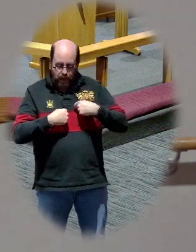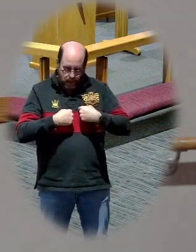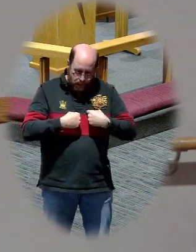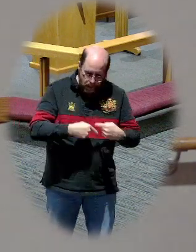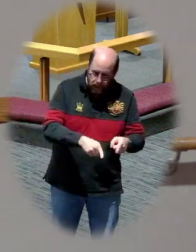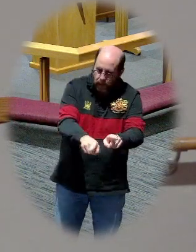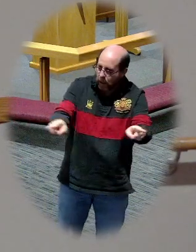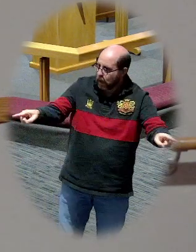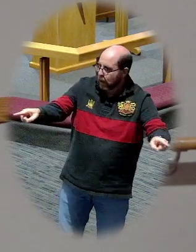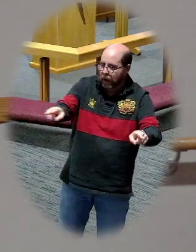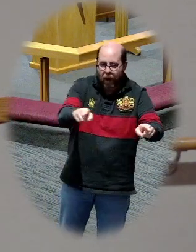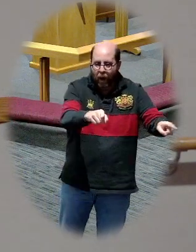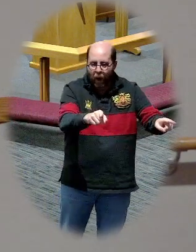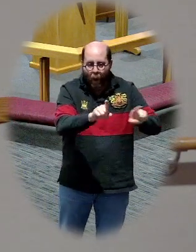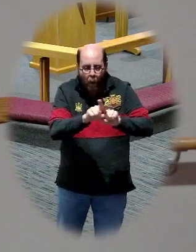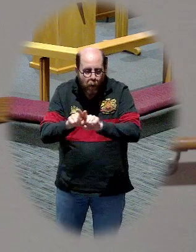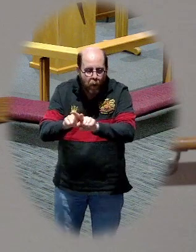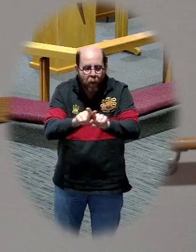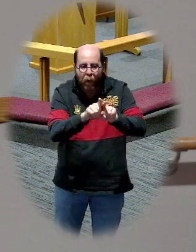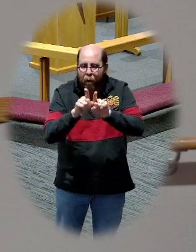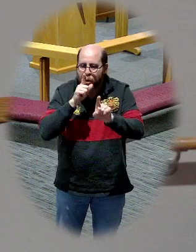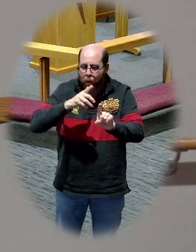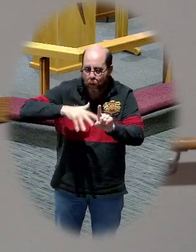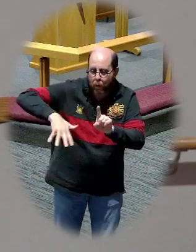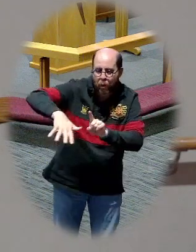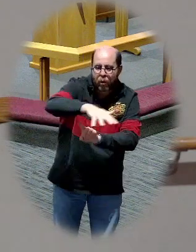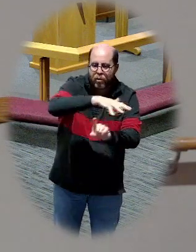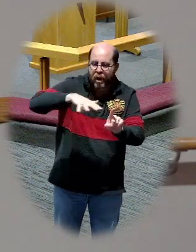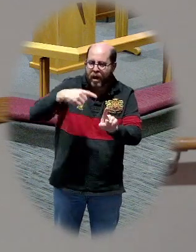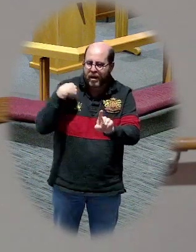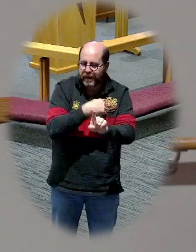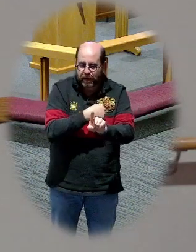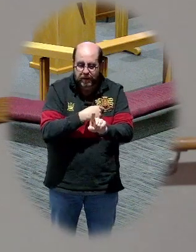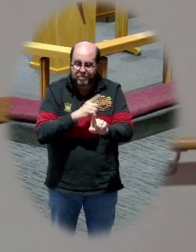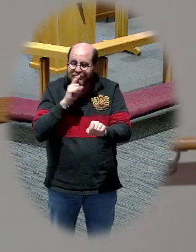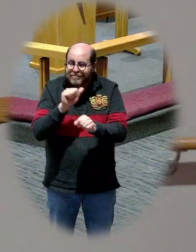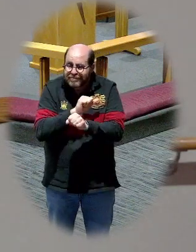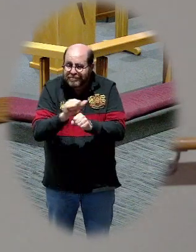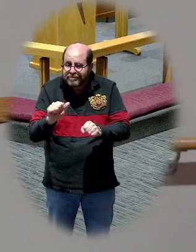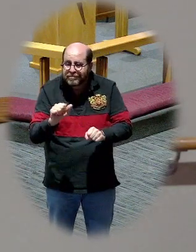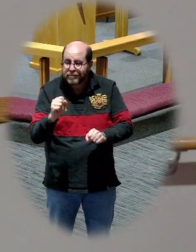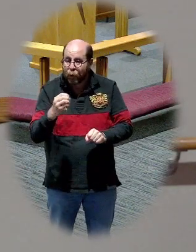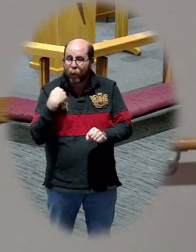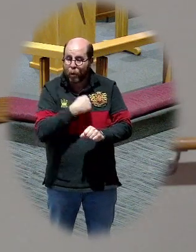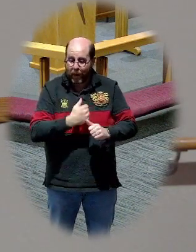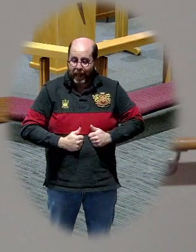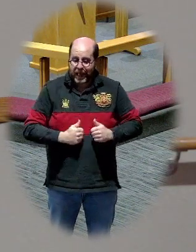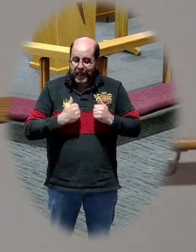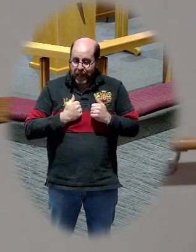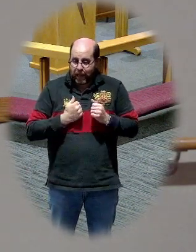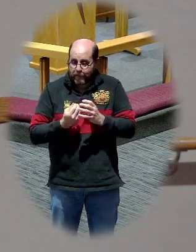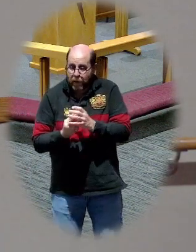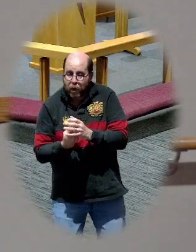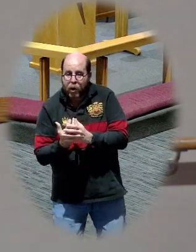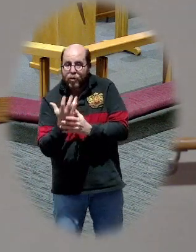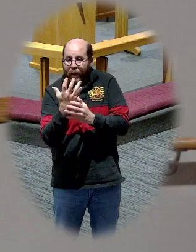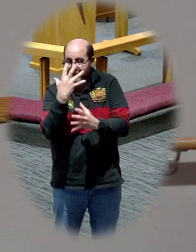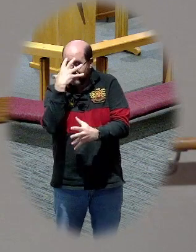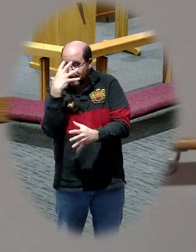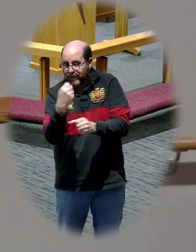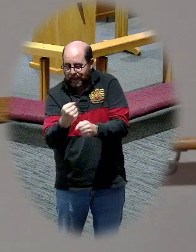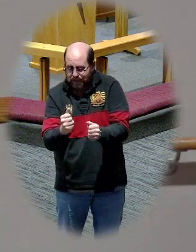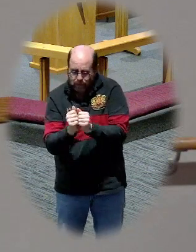comfortable, but to walk with those who are around us. And the goal here is certainly for us to live and grow together